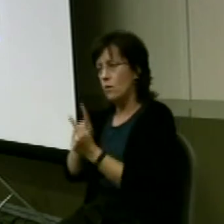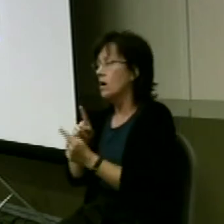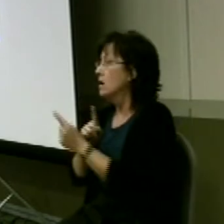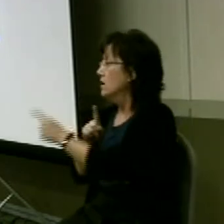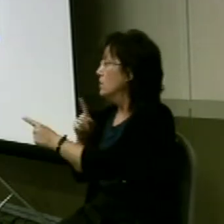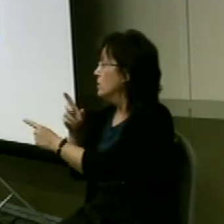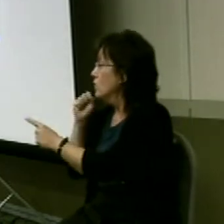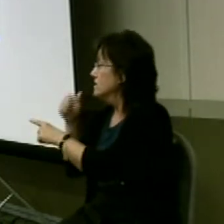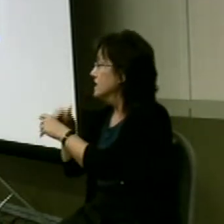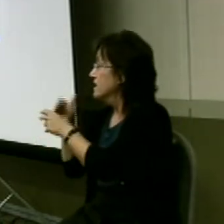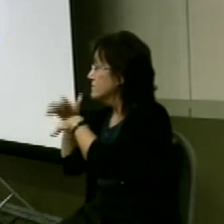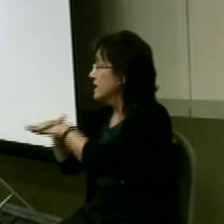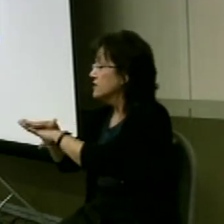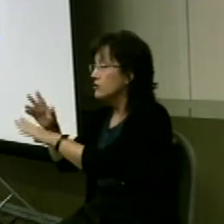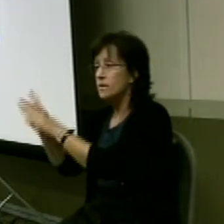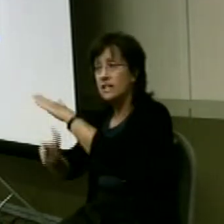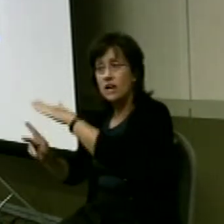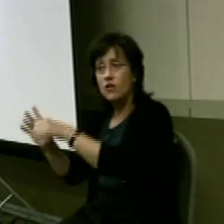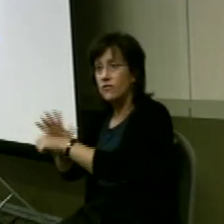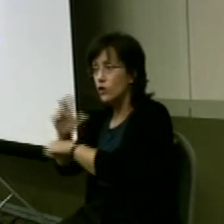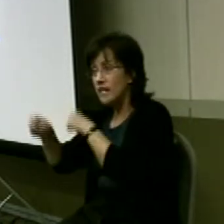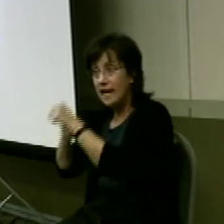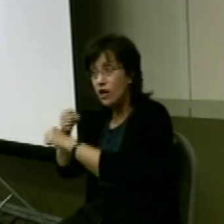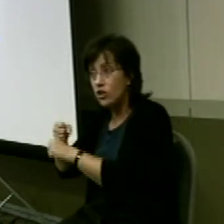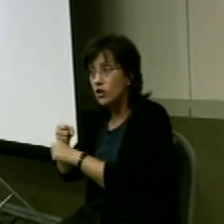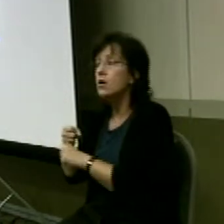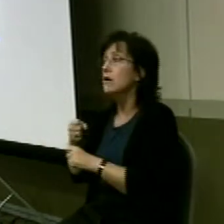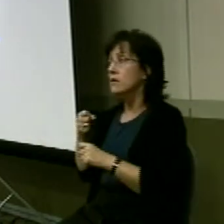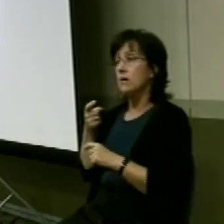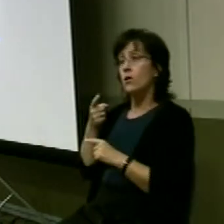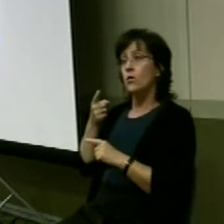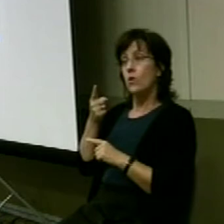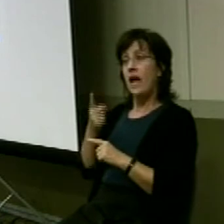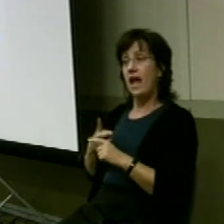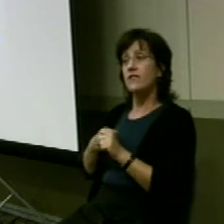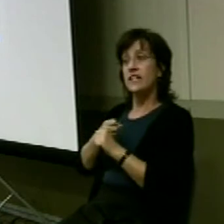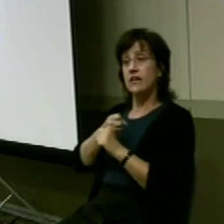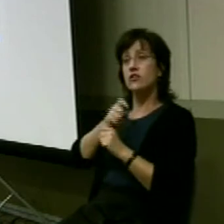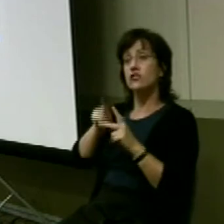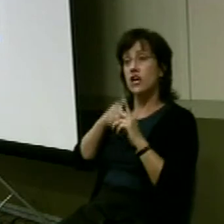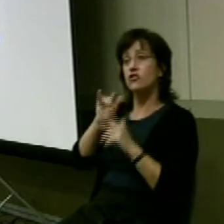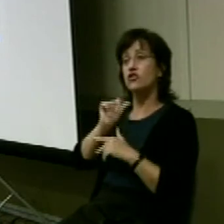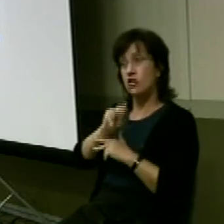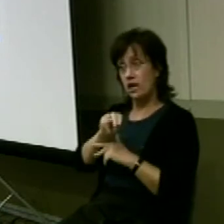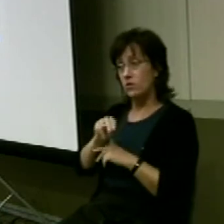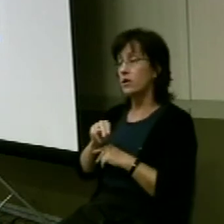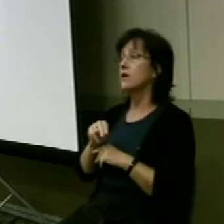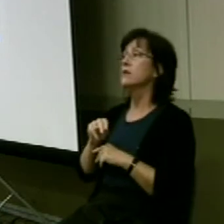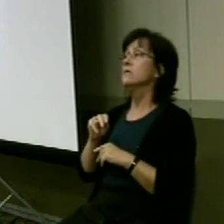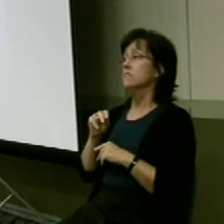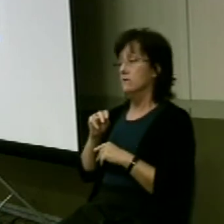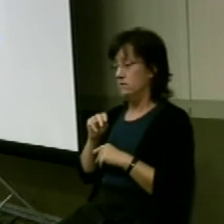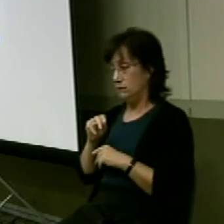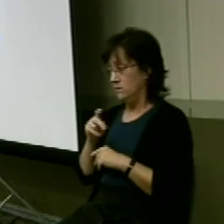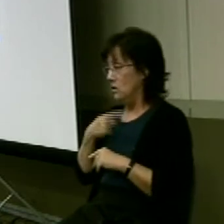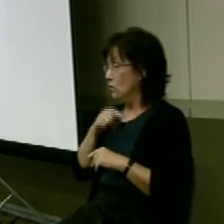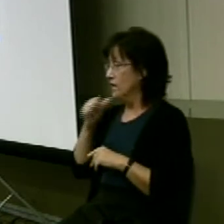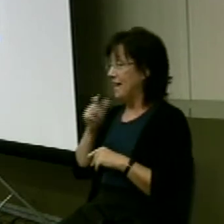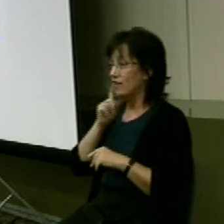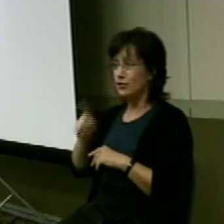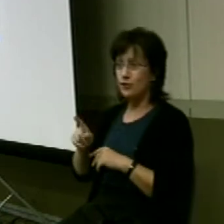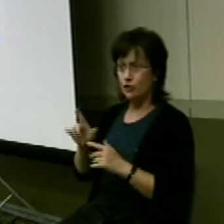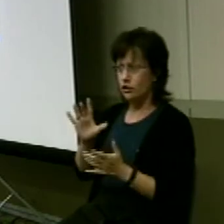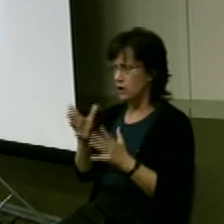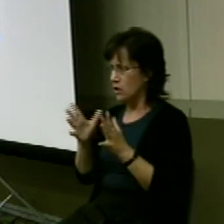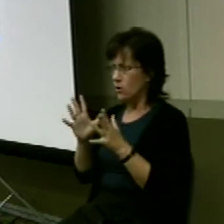But I mean, was he in that regular mainstream kindergarten that whole year? He was for half a year, so starting in January. He'd better just put